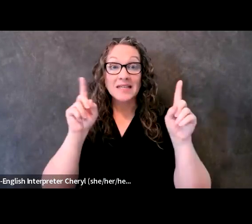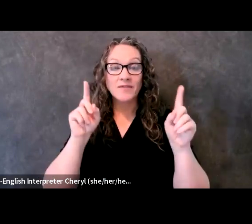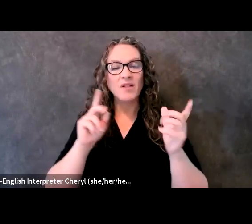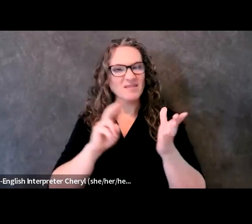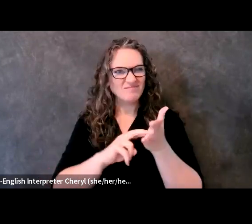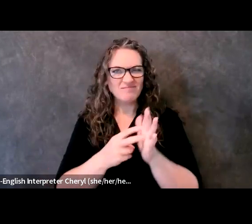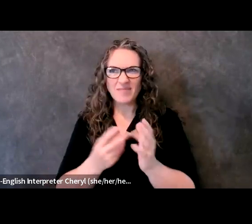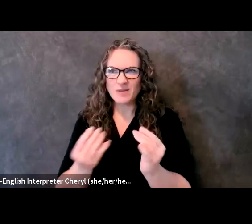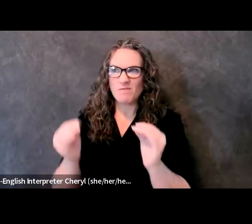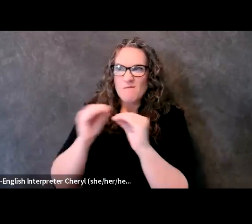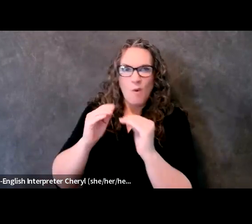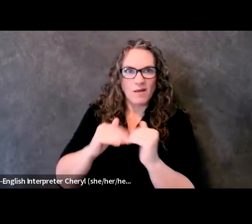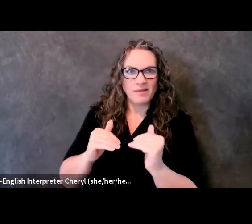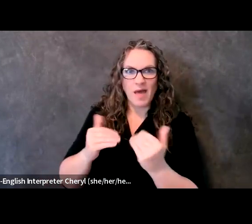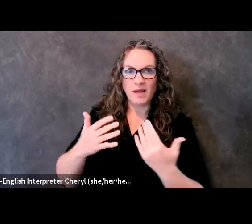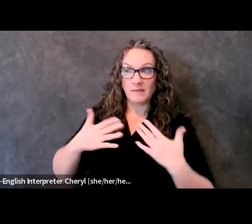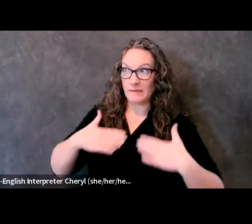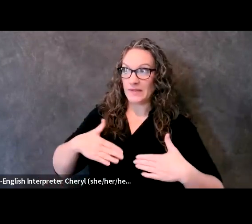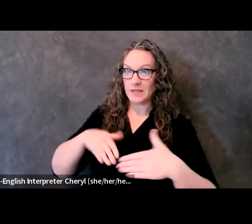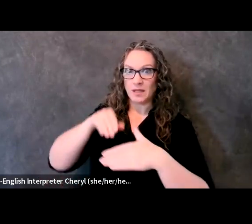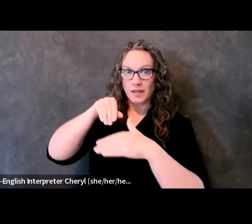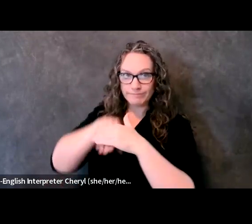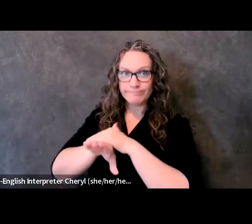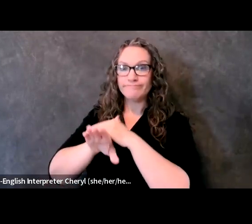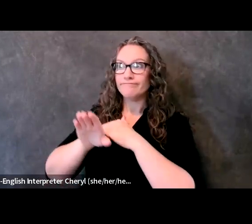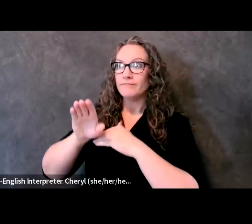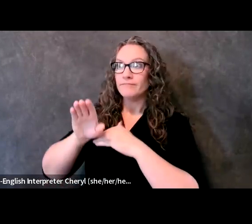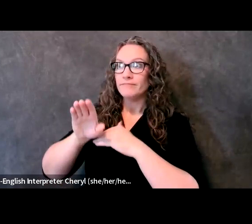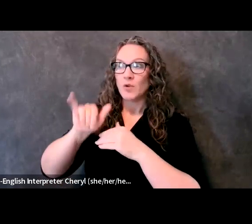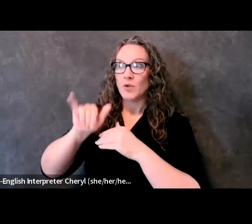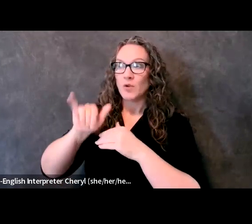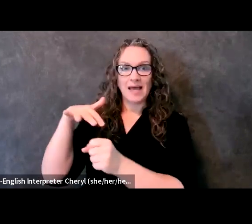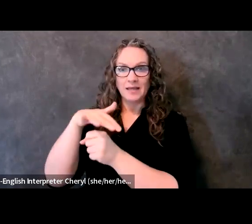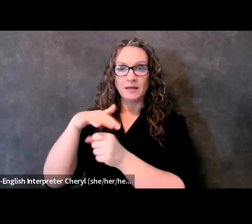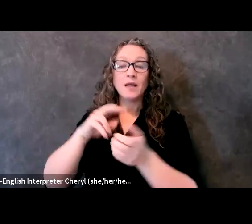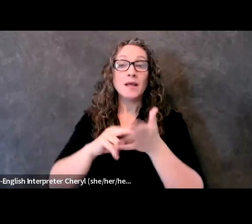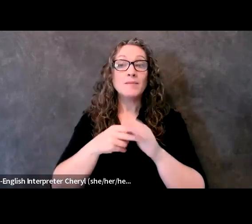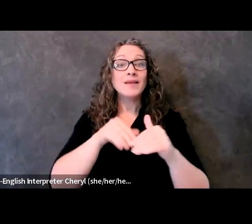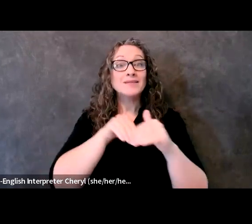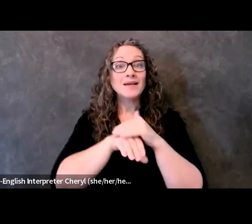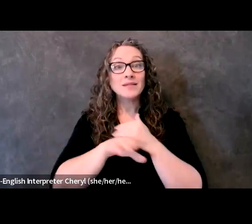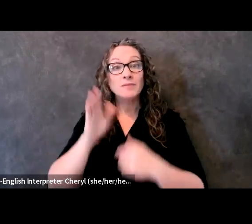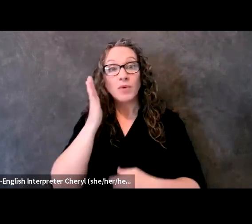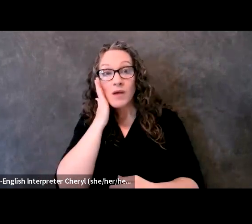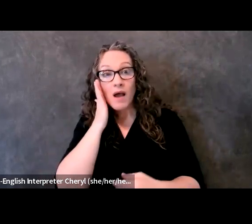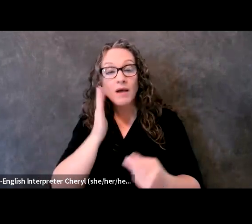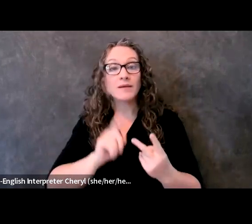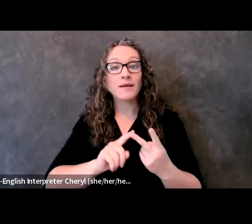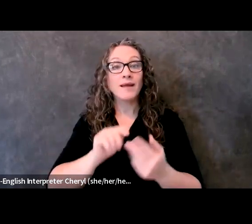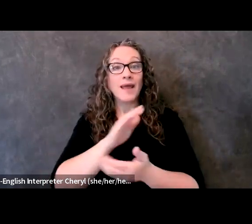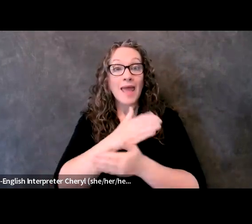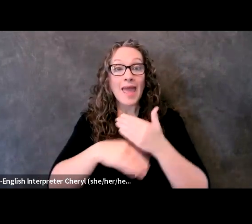than being able to physically access the site. It means including accessible cots, hand washing